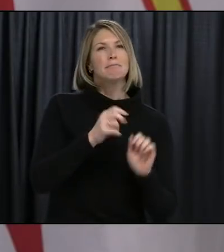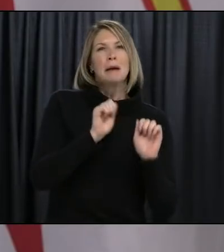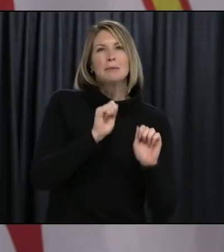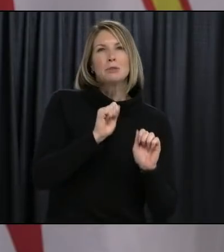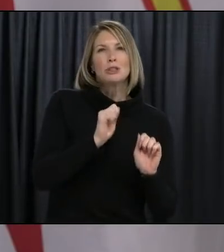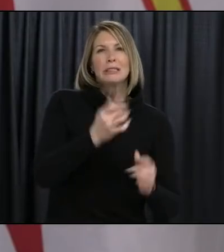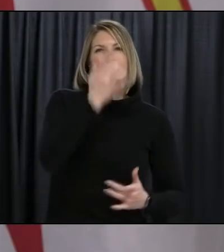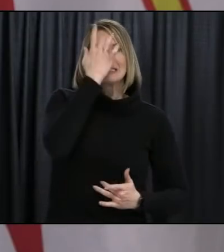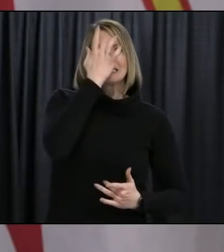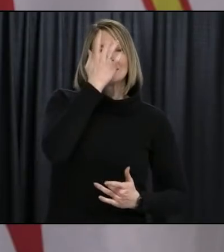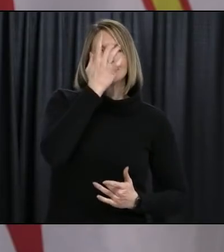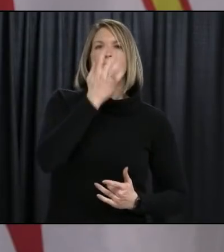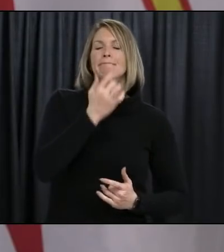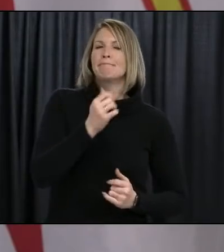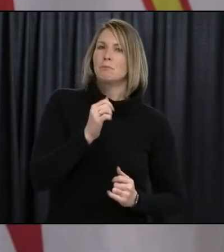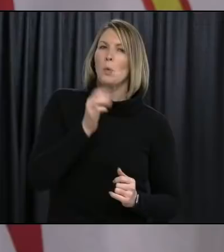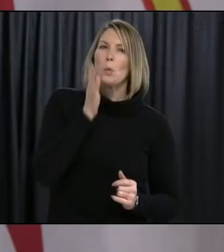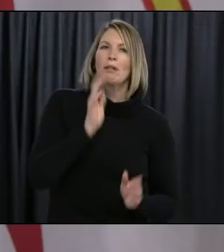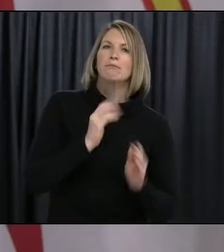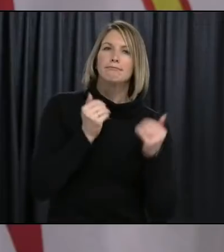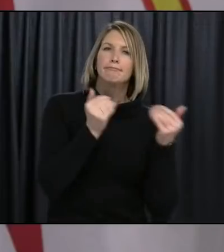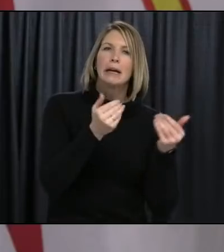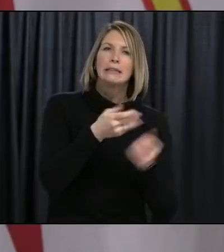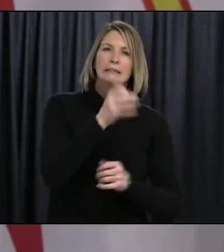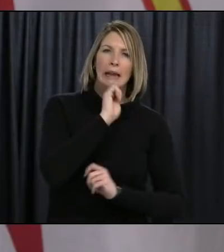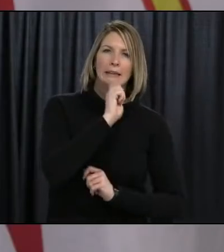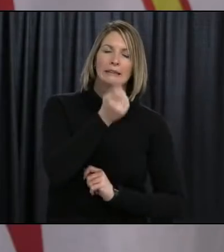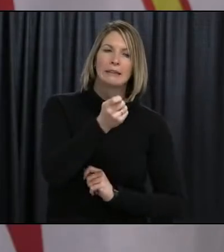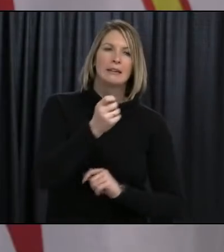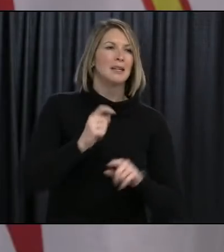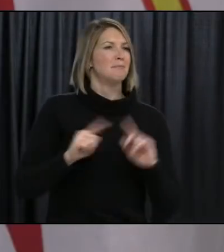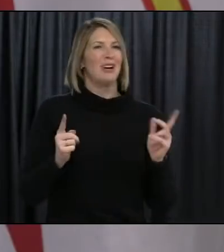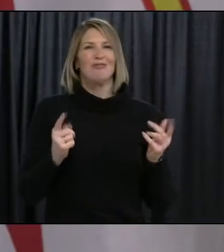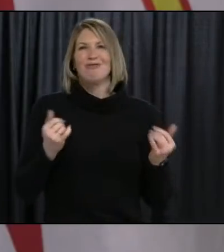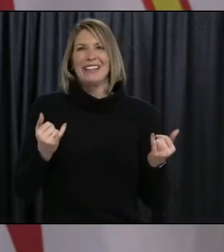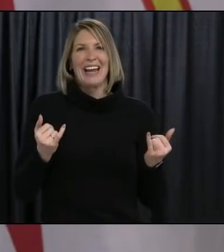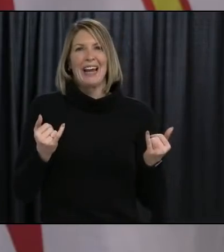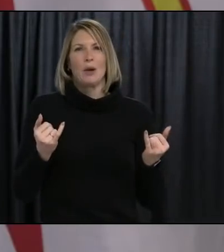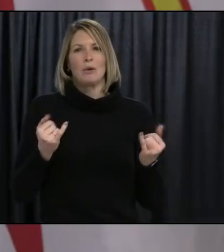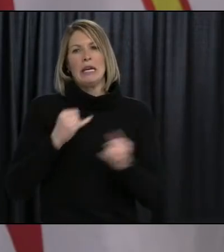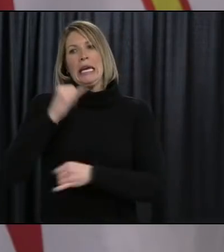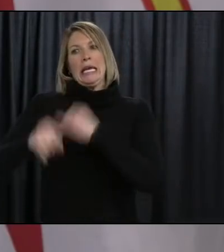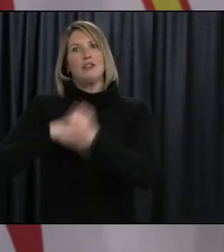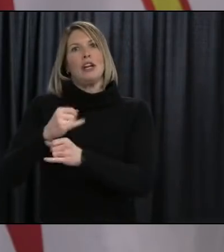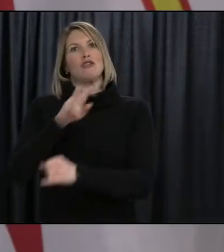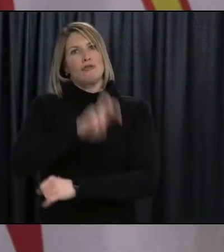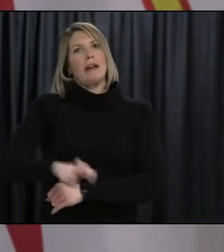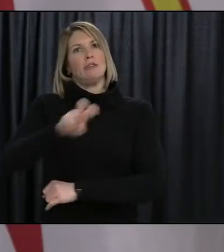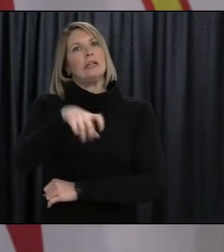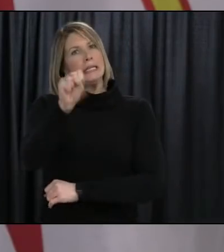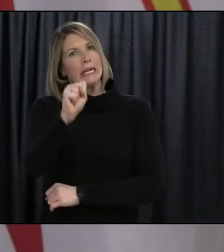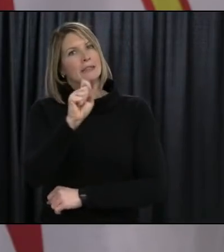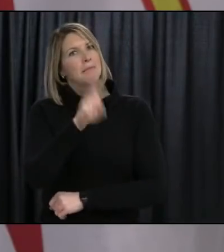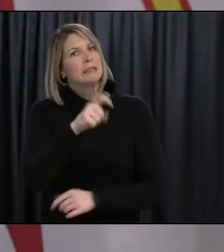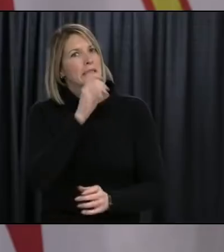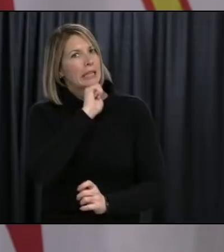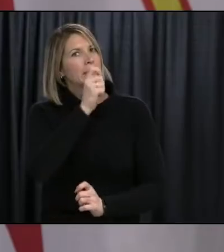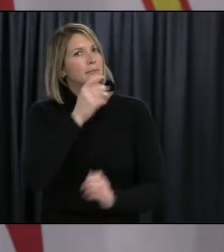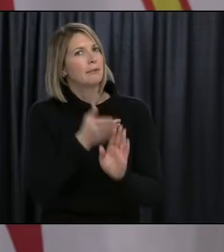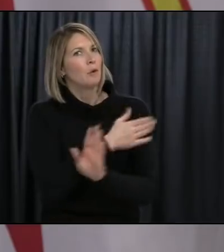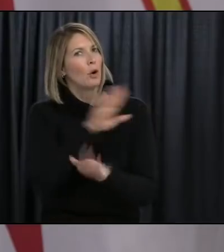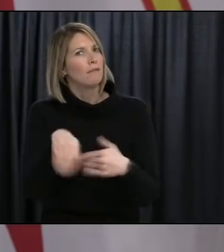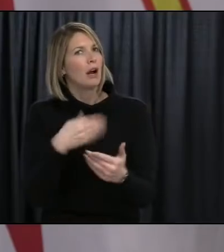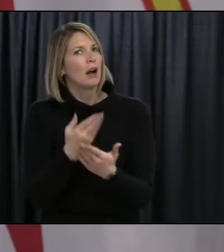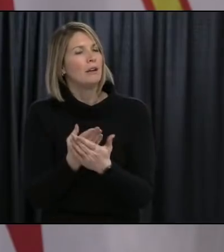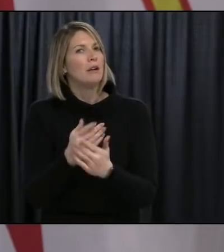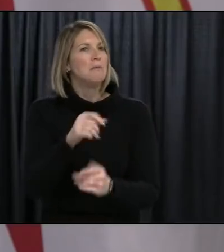no, we're not considering adding that for travel. I mean, international travelers will be tested who come to the province because